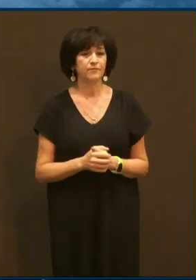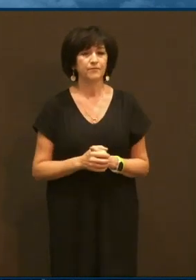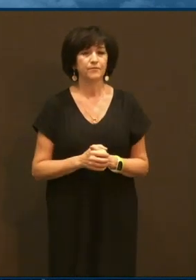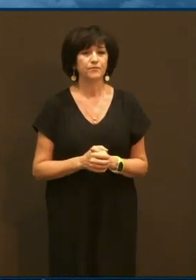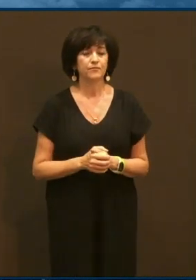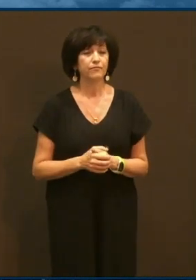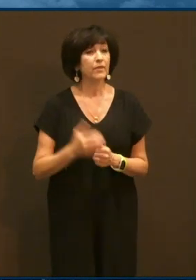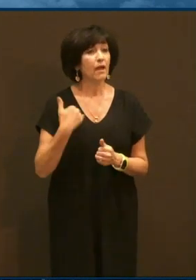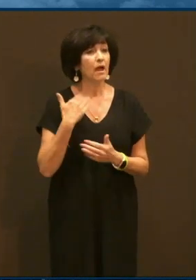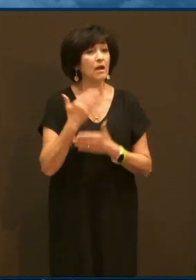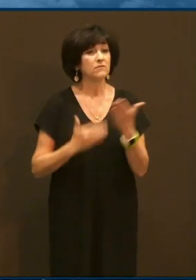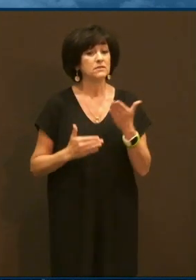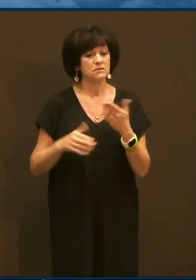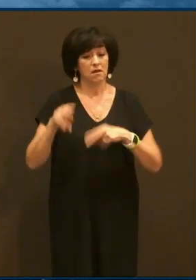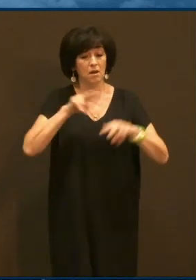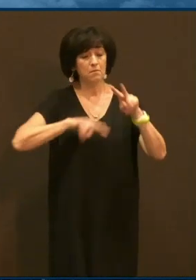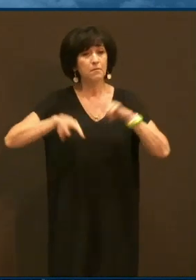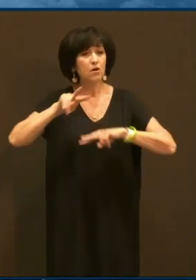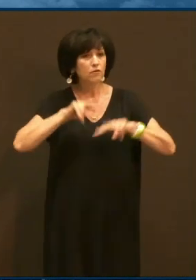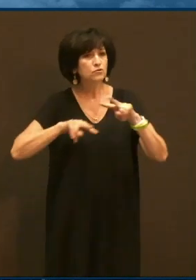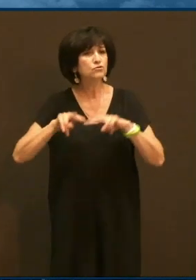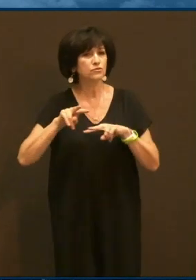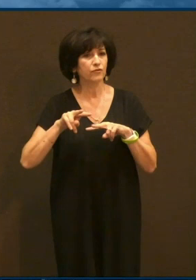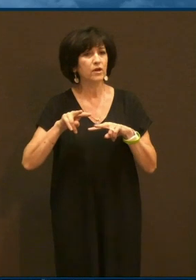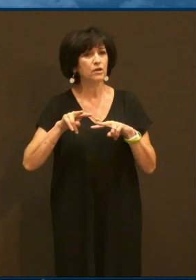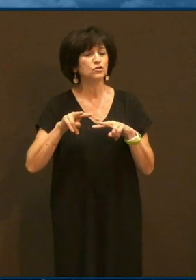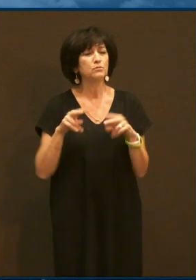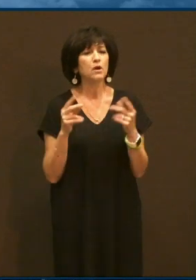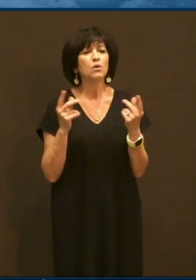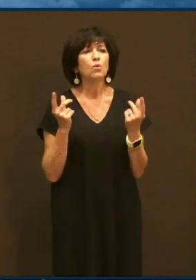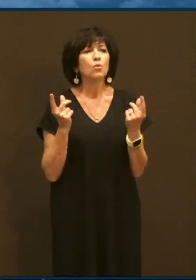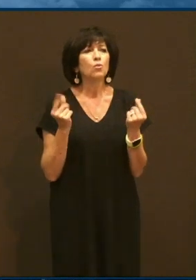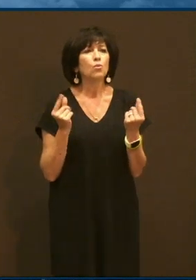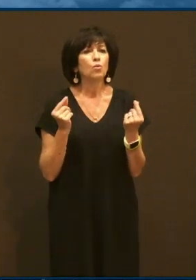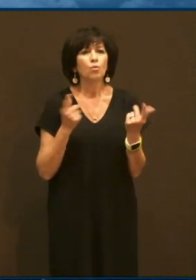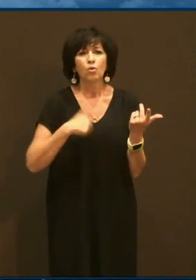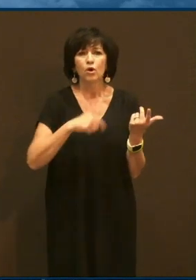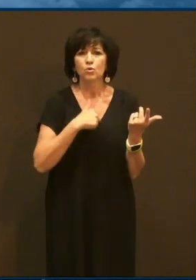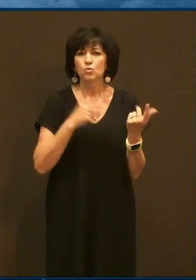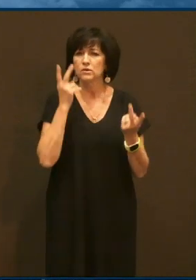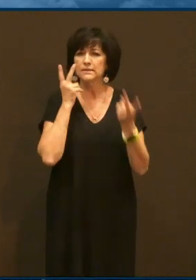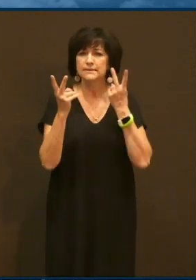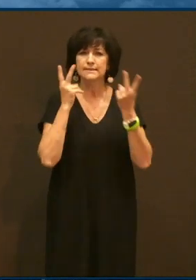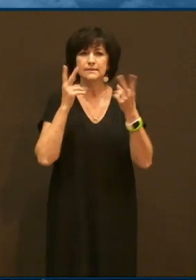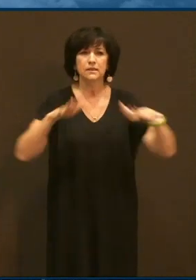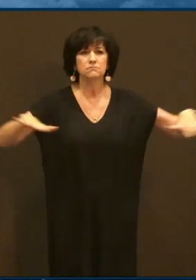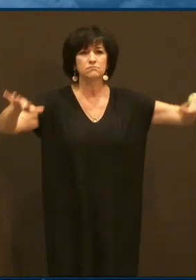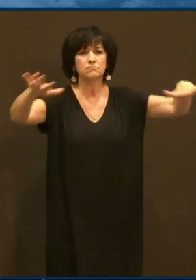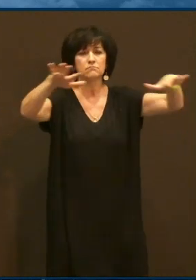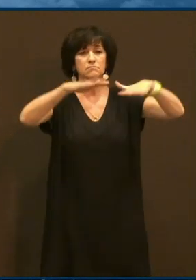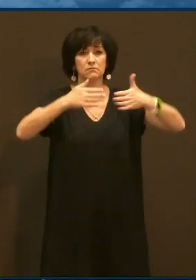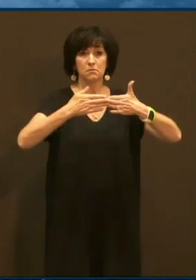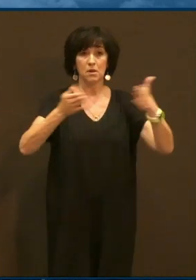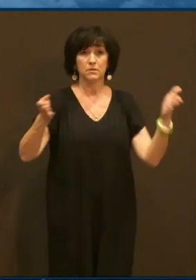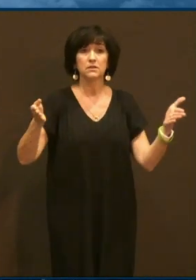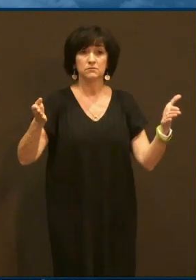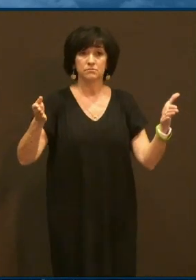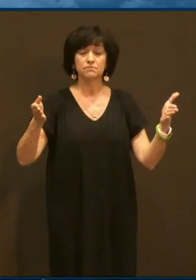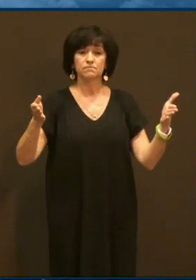some observations, some of which is anecdotal, about what we're seeing in the public in terms